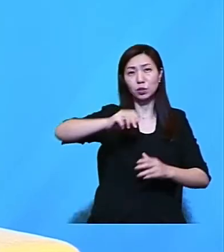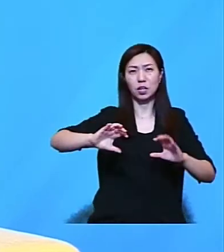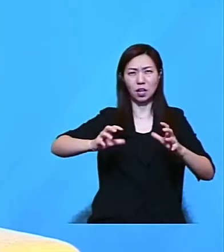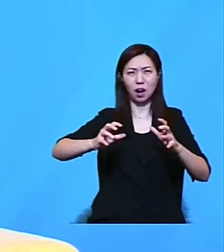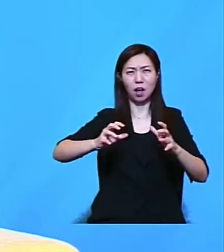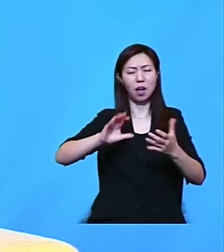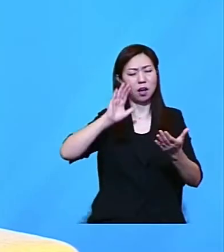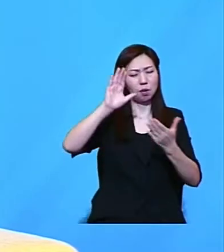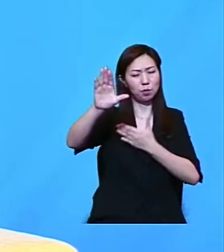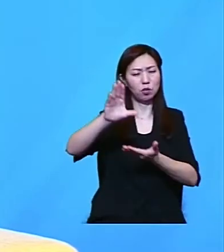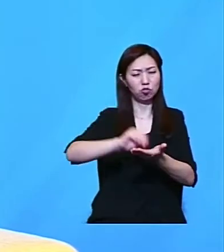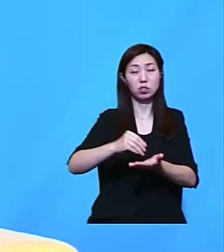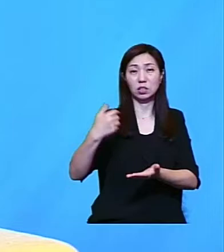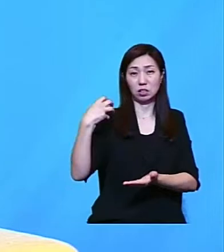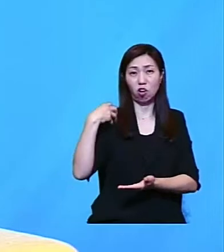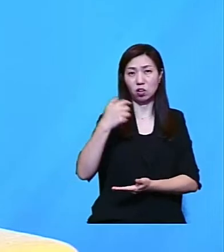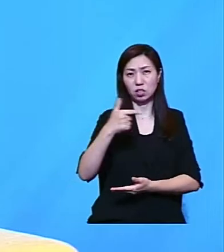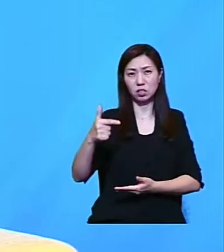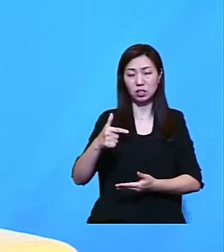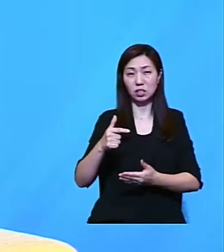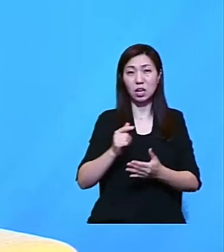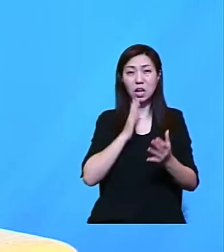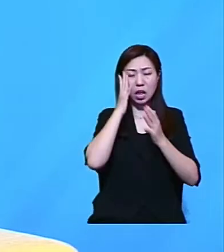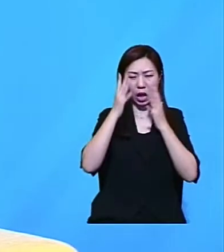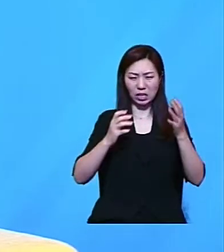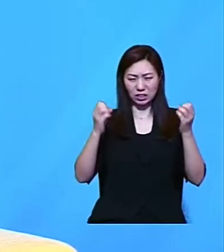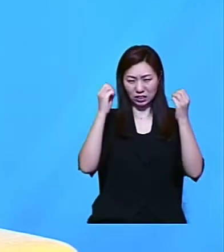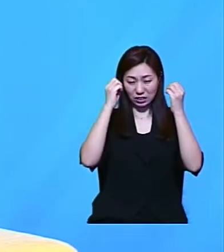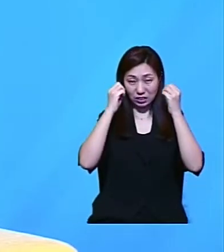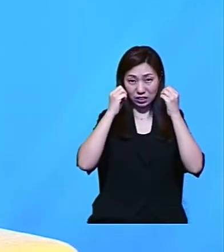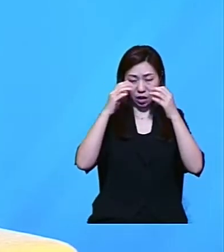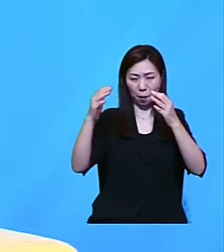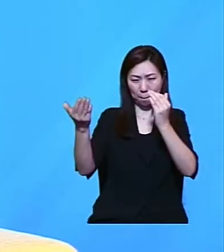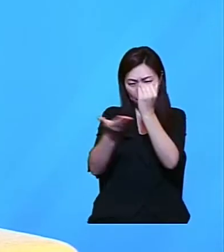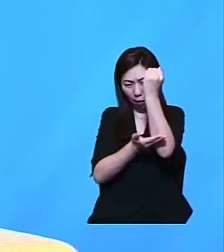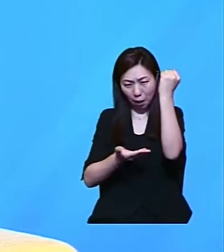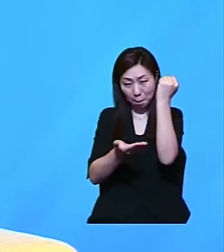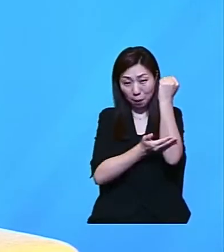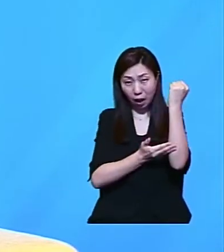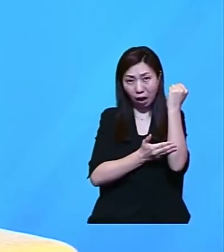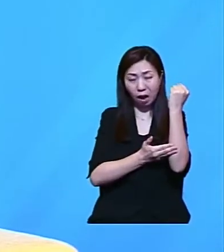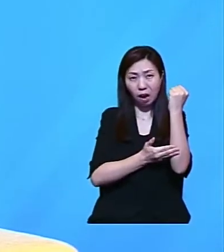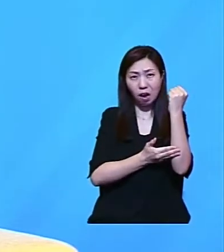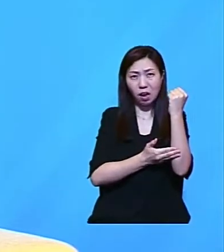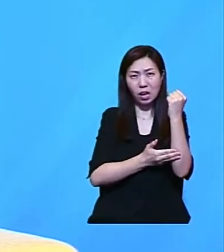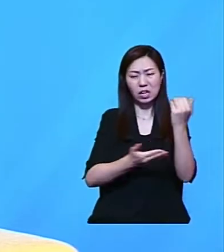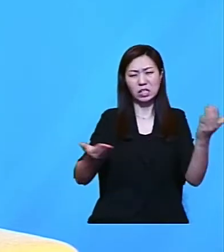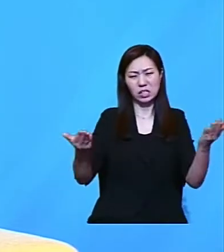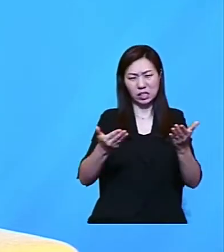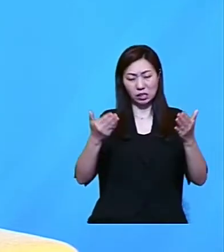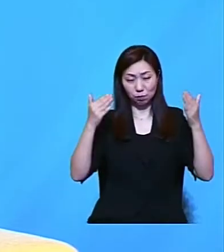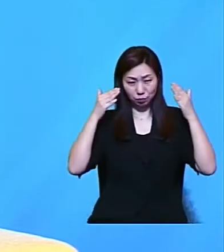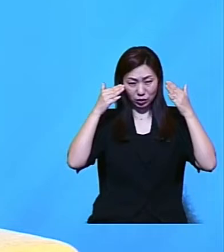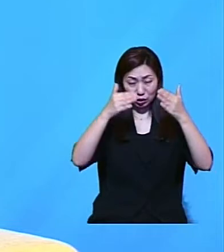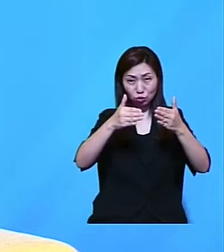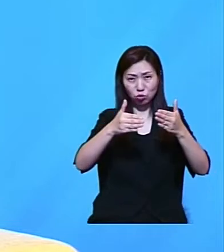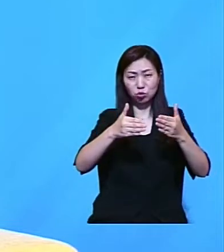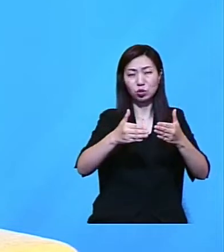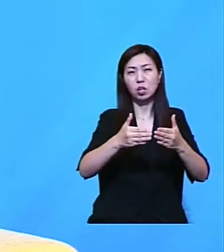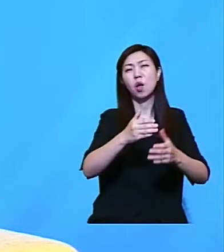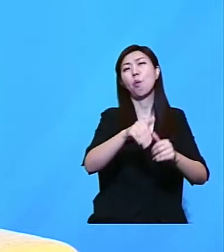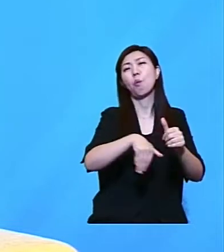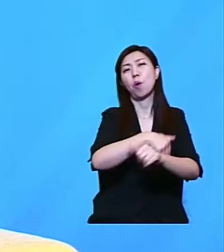through reforestation, is and can be very labor-intensive, doesn't require many skills, so it's a